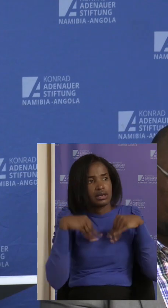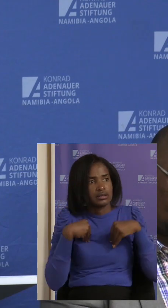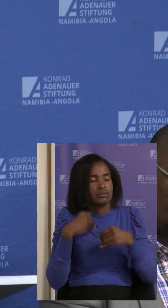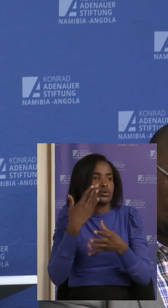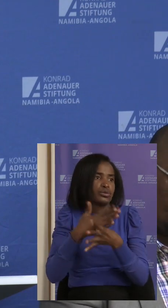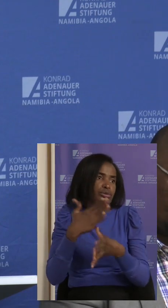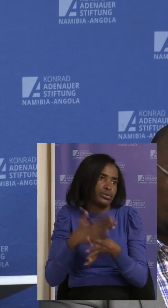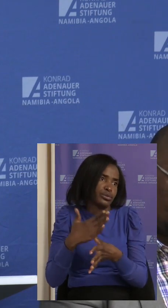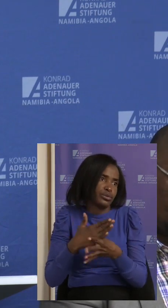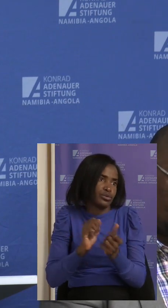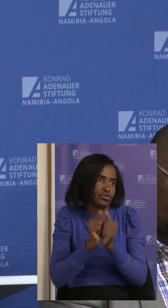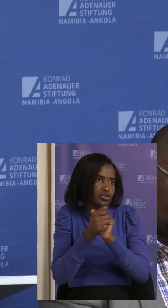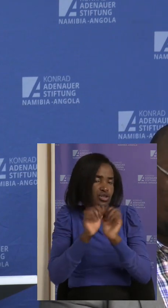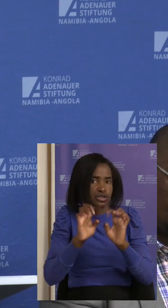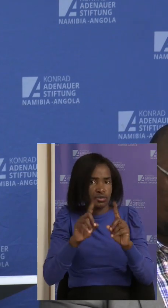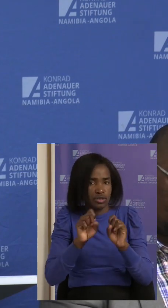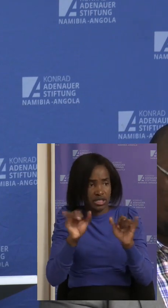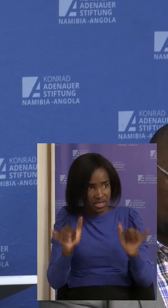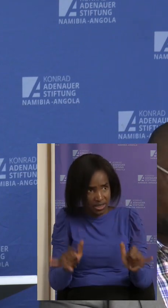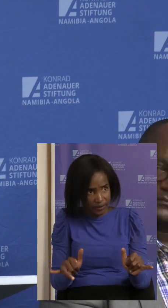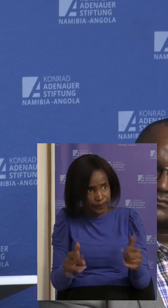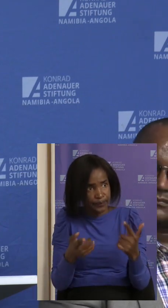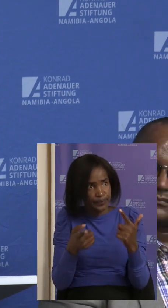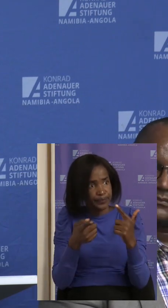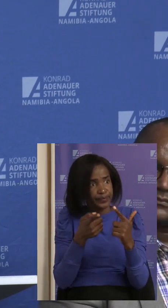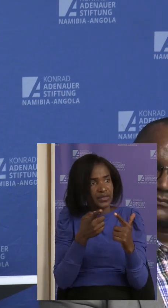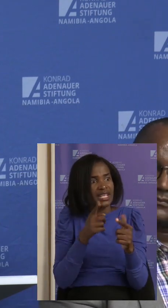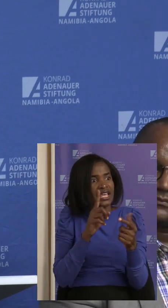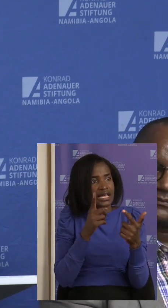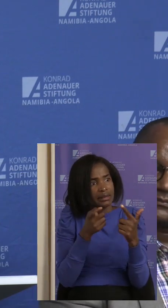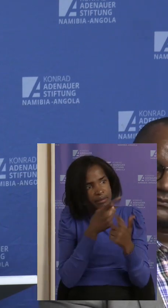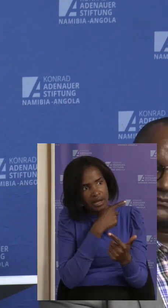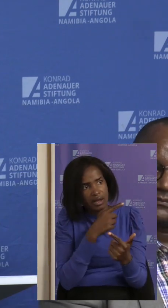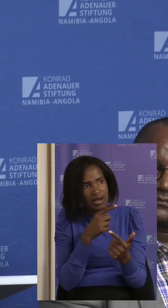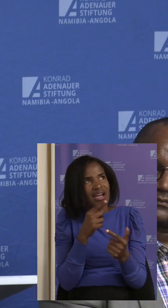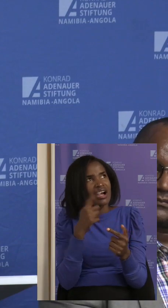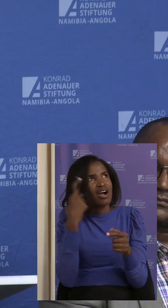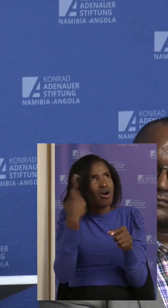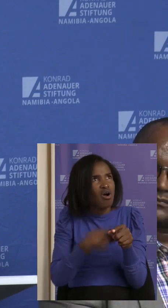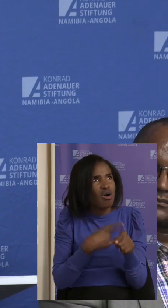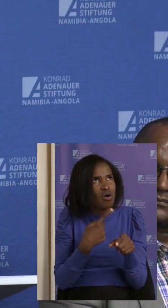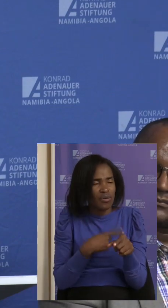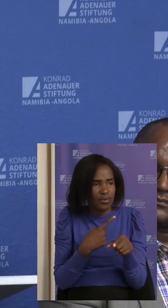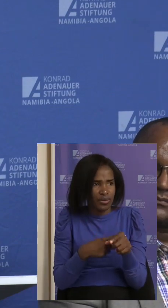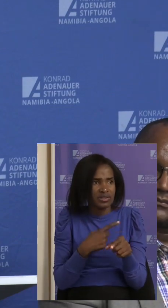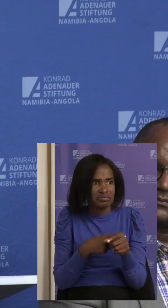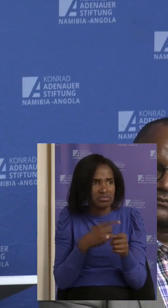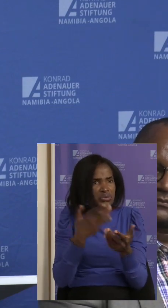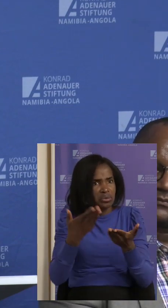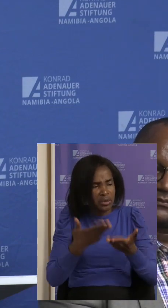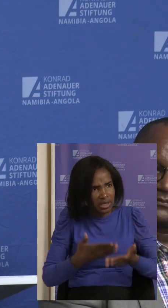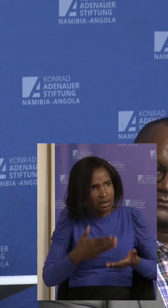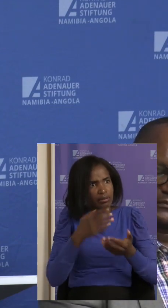issue is, we've been repeating it, we welcome arms of government as well, calling for action